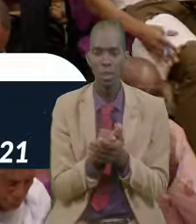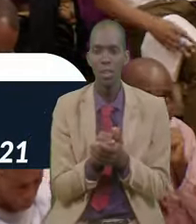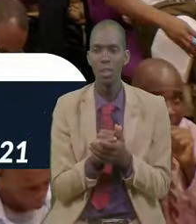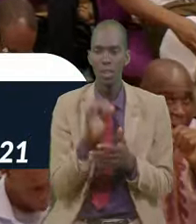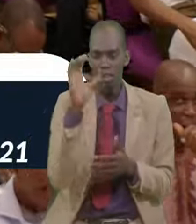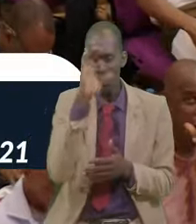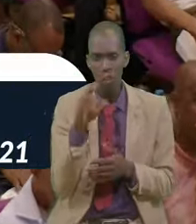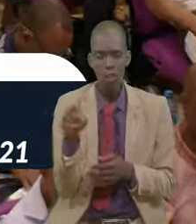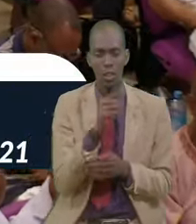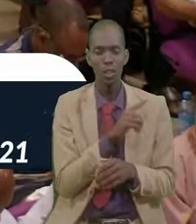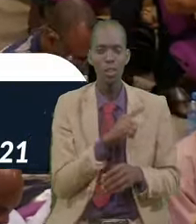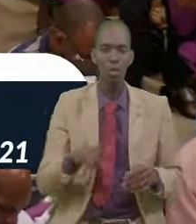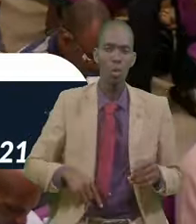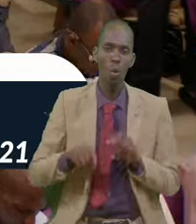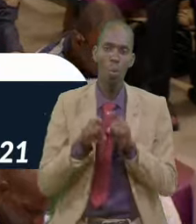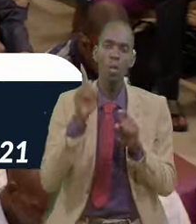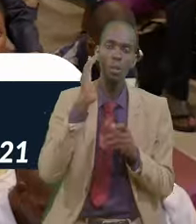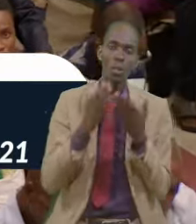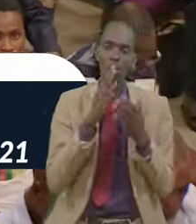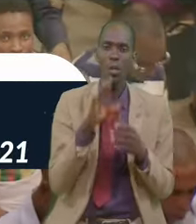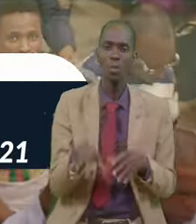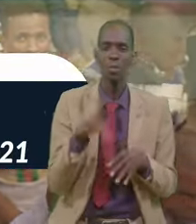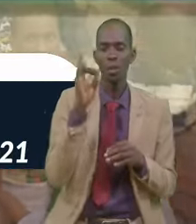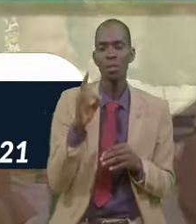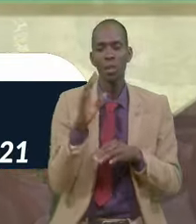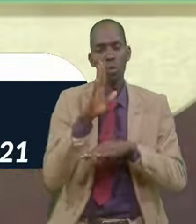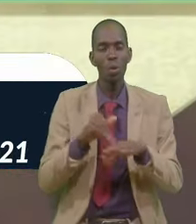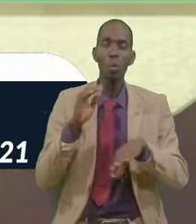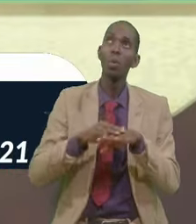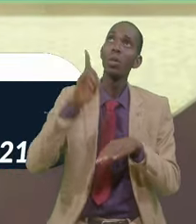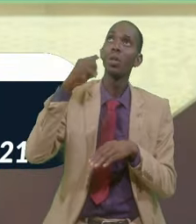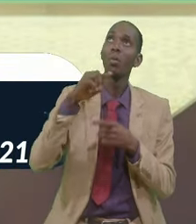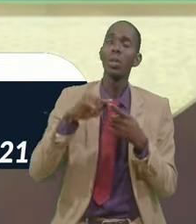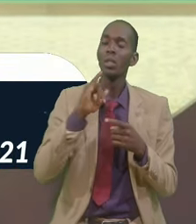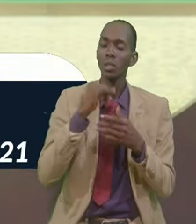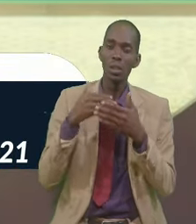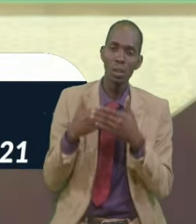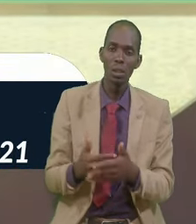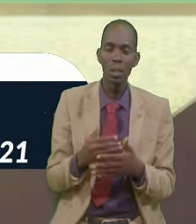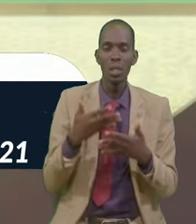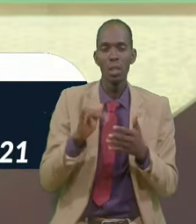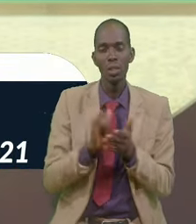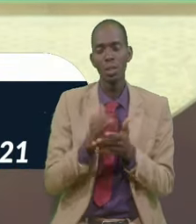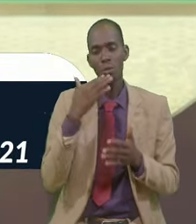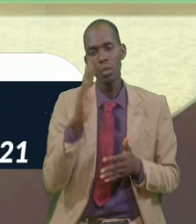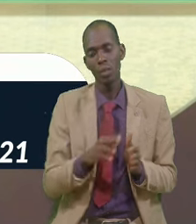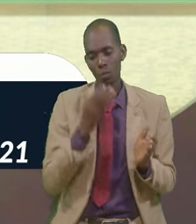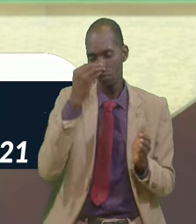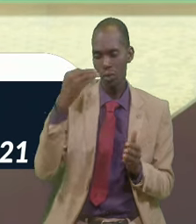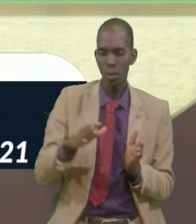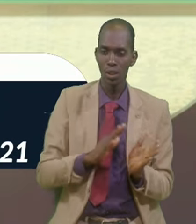him while he's near. Let the wicked forsake his way, and the righteous man his thoughts, and let